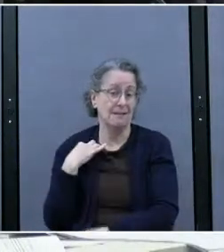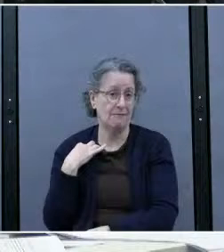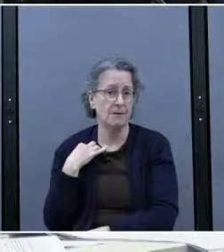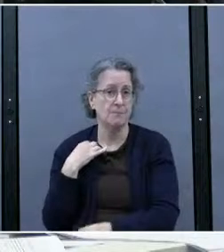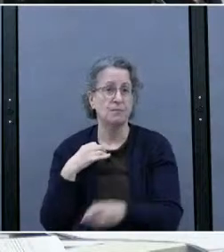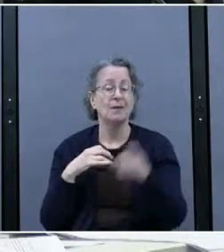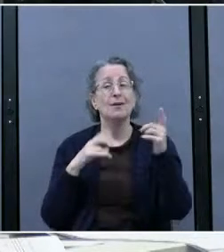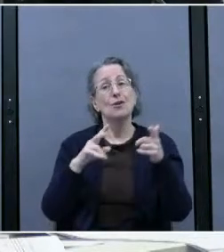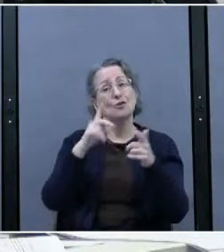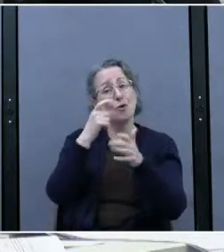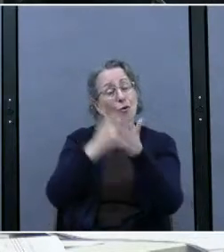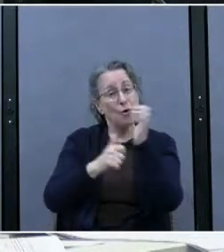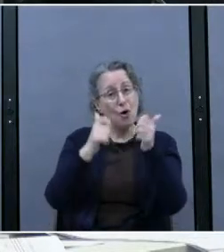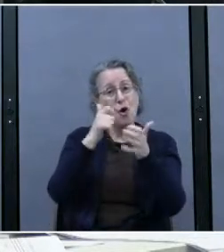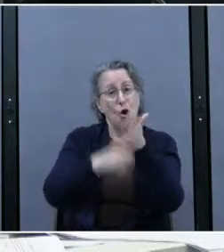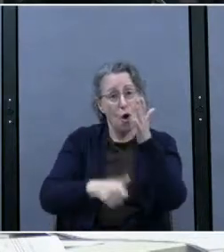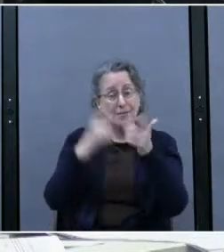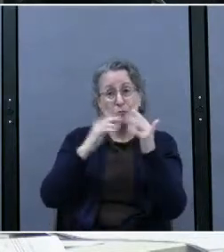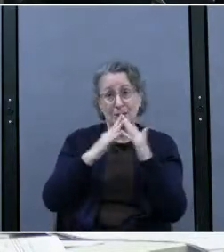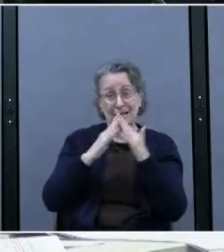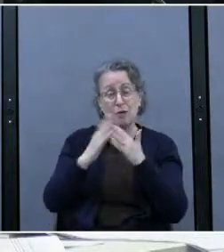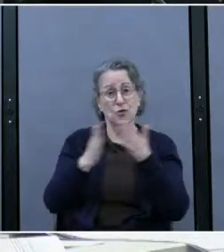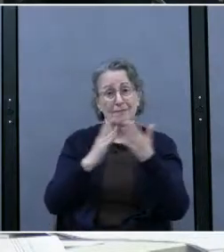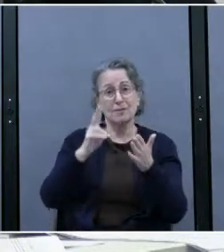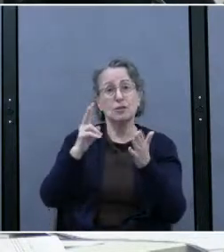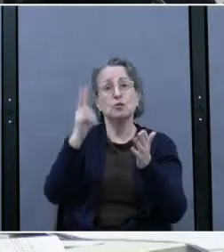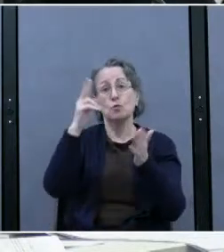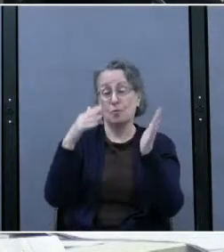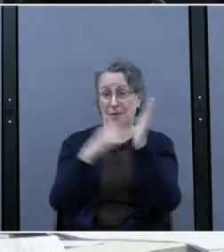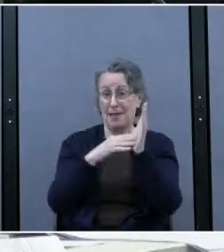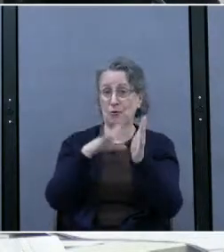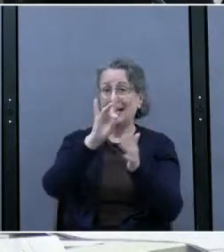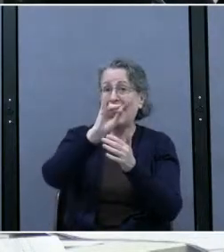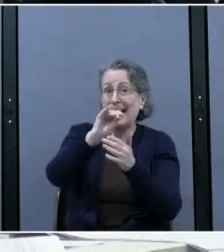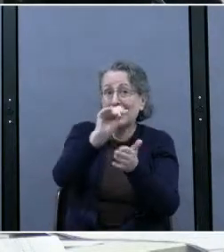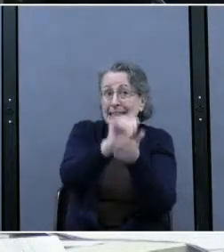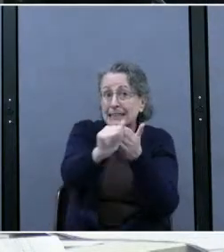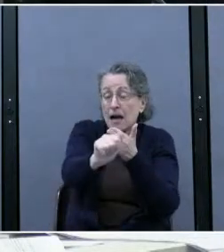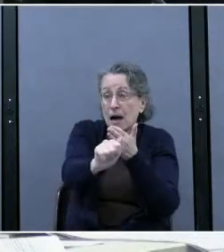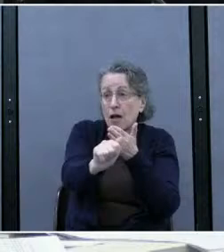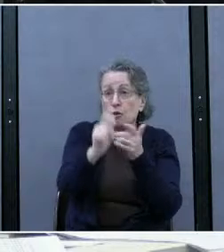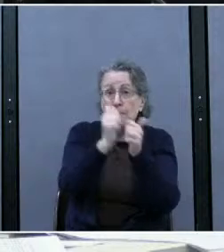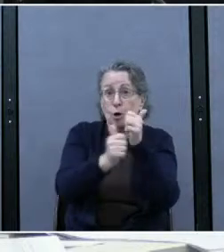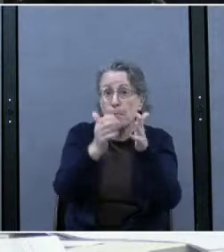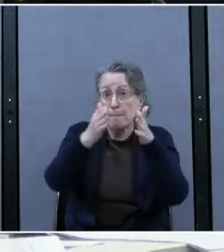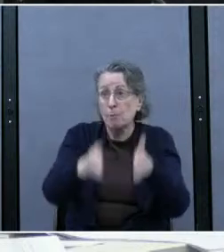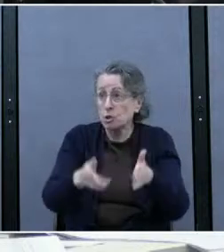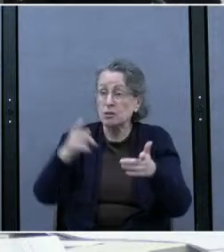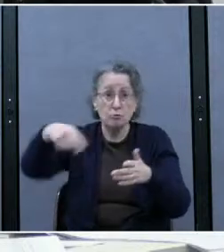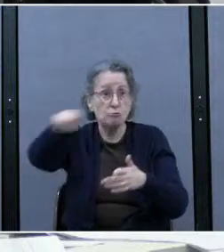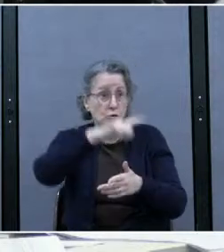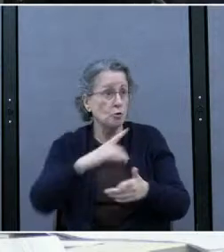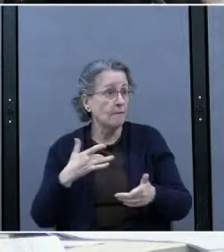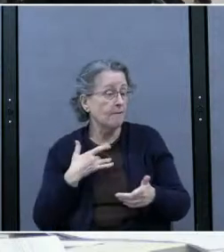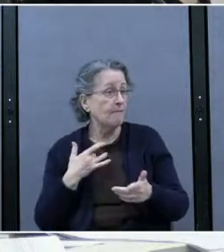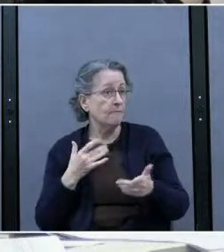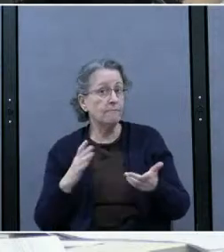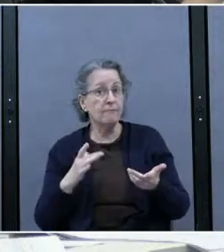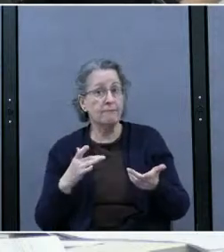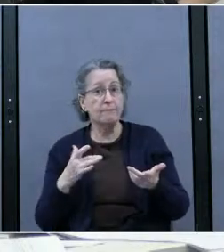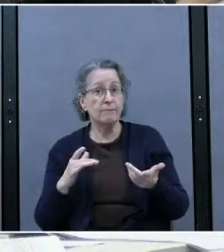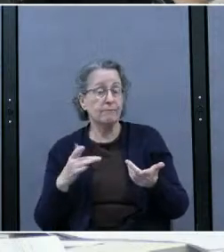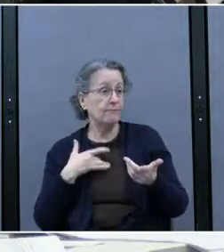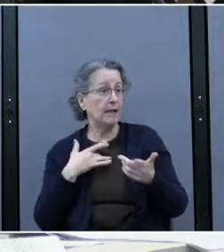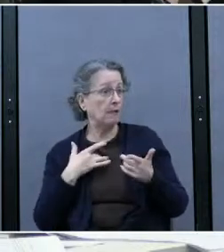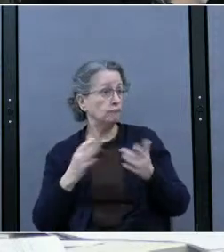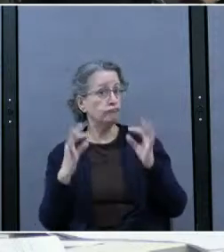$2,080 per person for municipal services in Brattleboro acceptable to you, or do you want it lower? Do you want it even